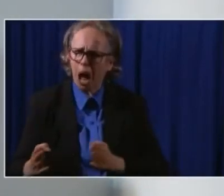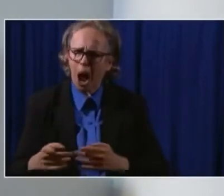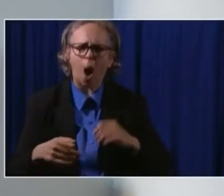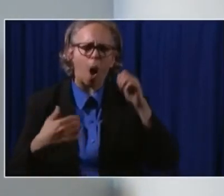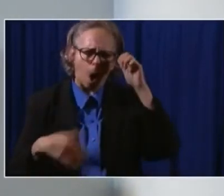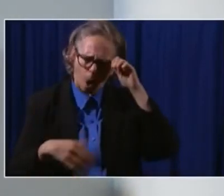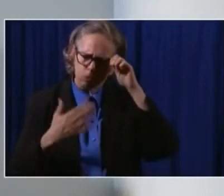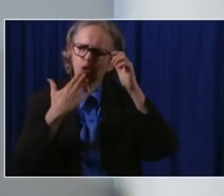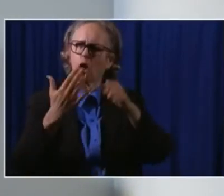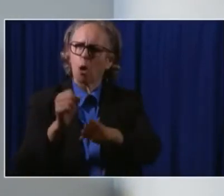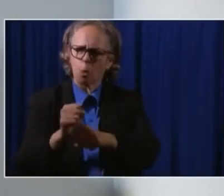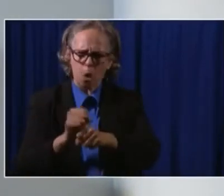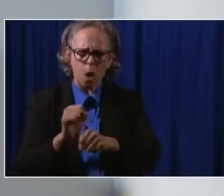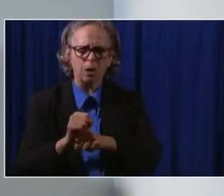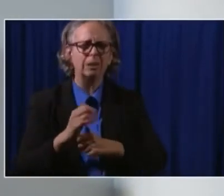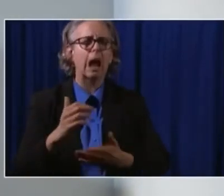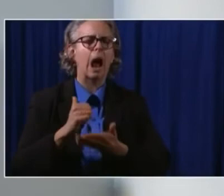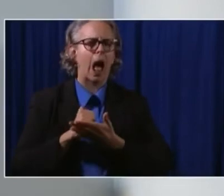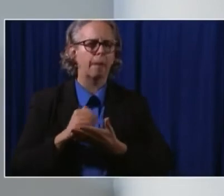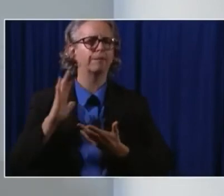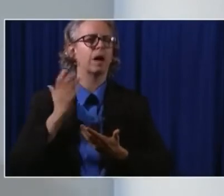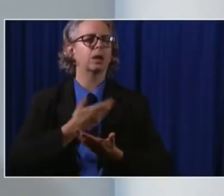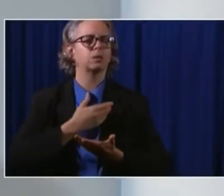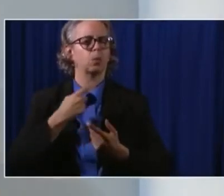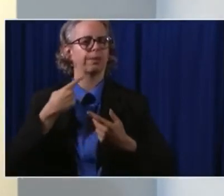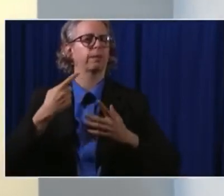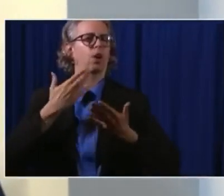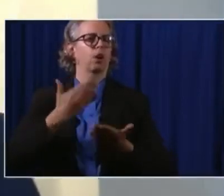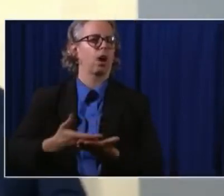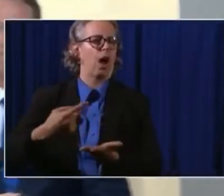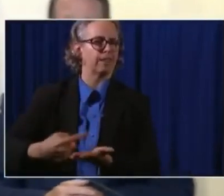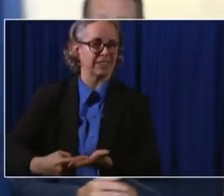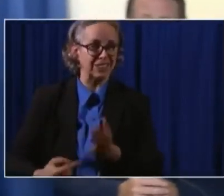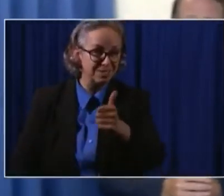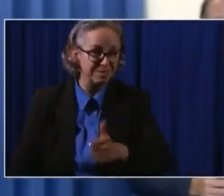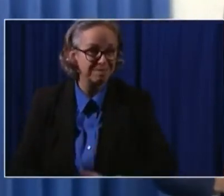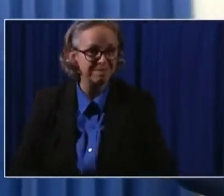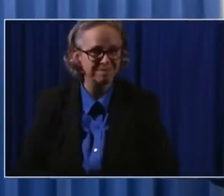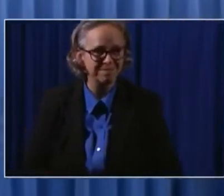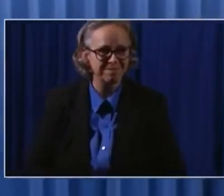informing our conversations. So thanks to them.